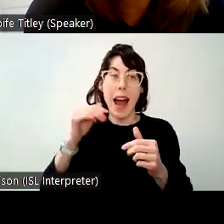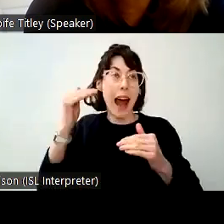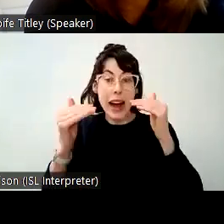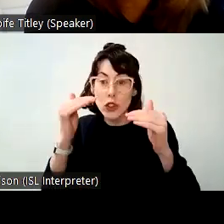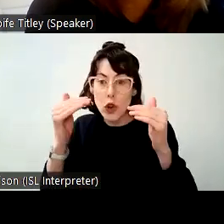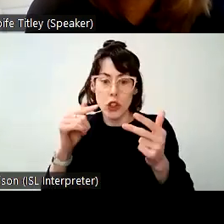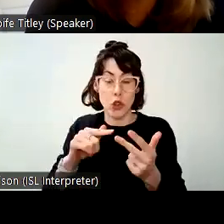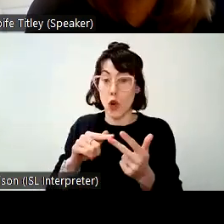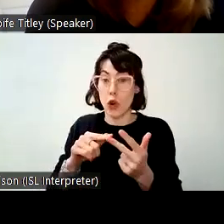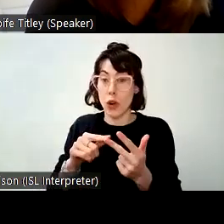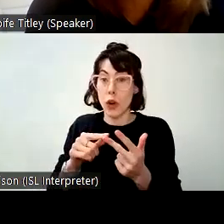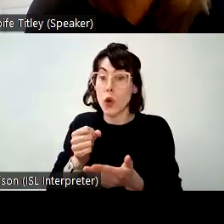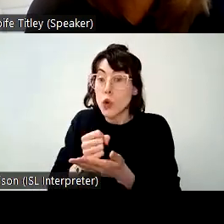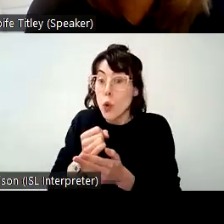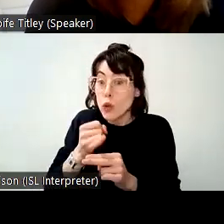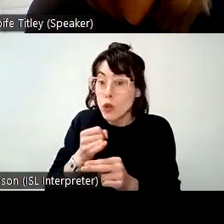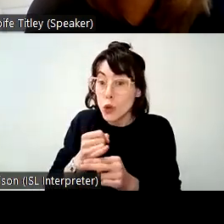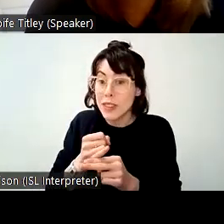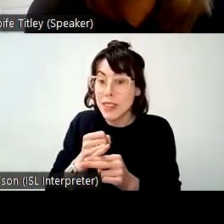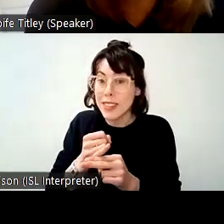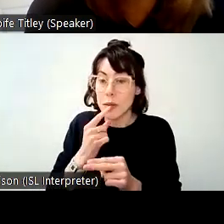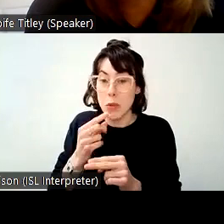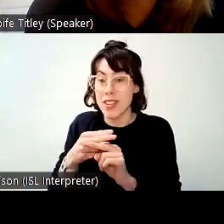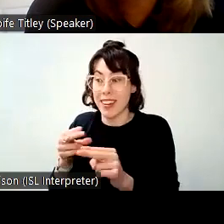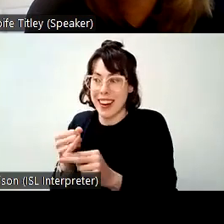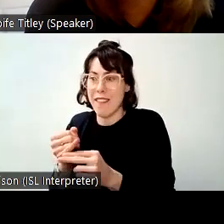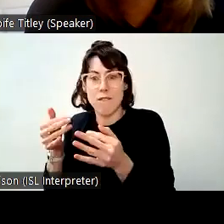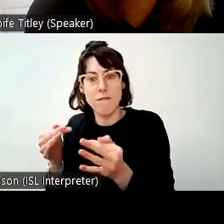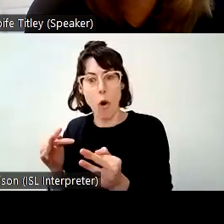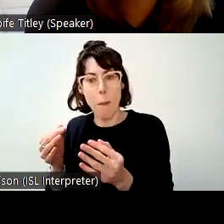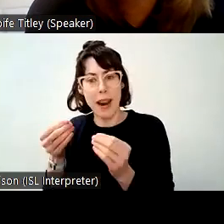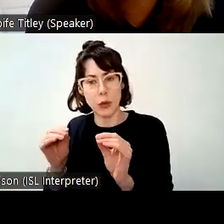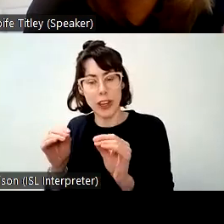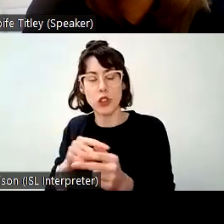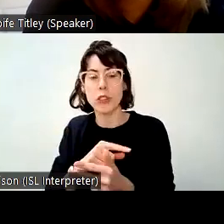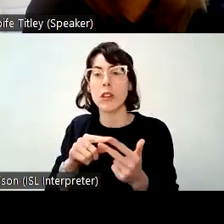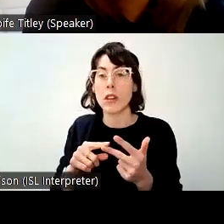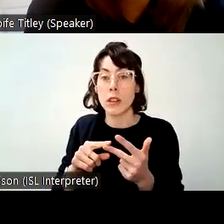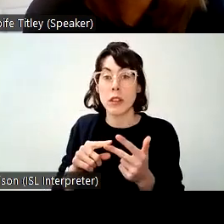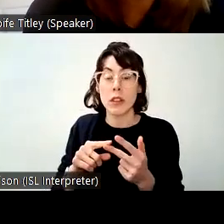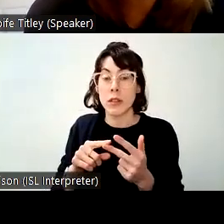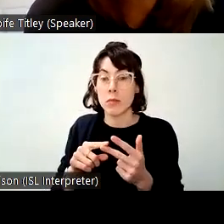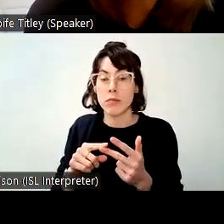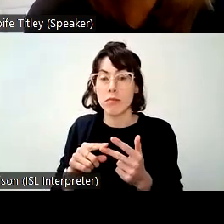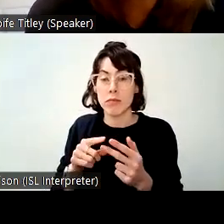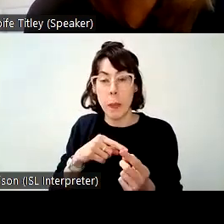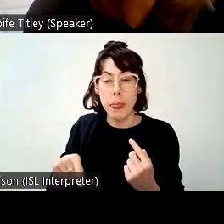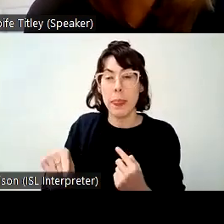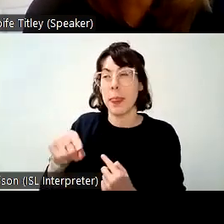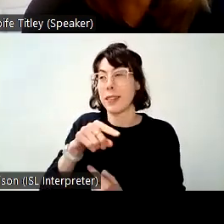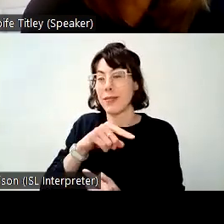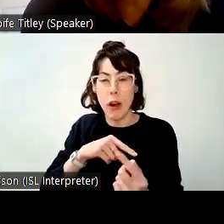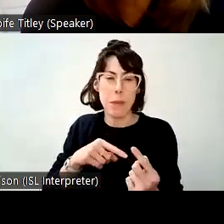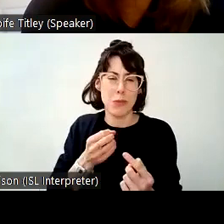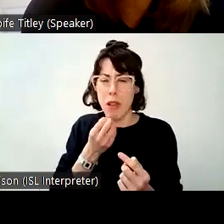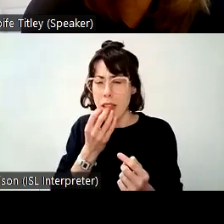school students, but outside of the formal education sector, and you know, working in a real interesting mix of